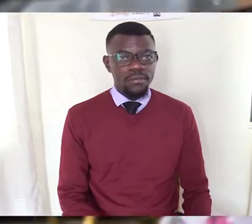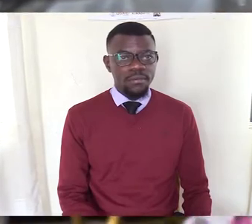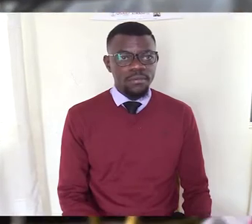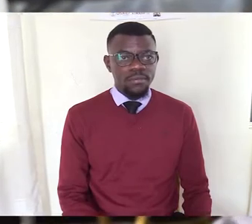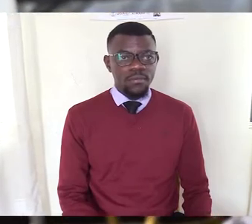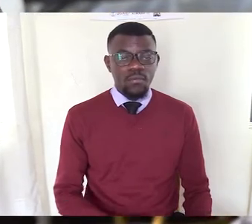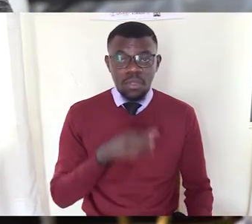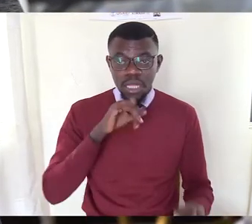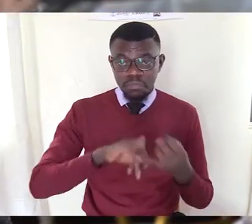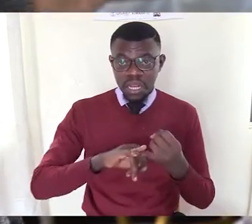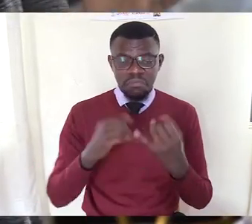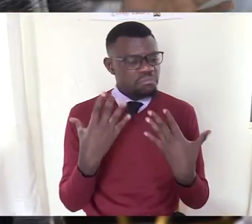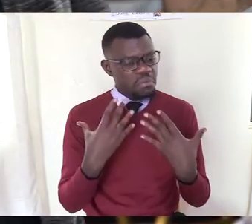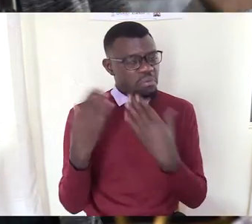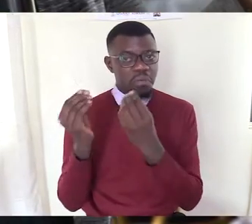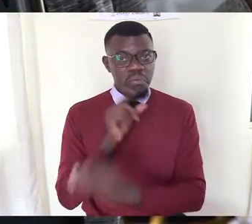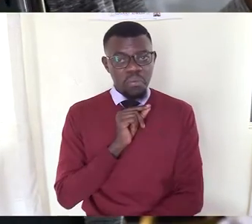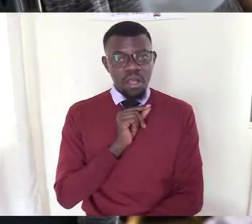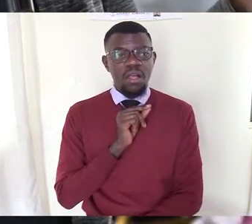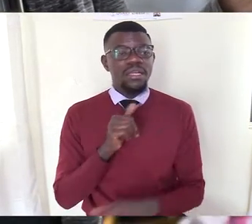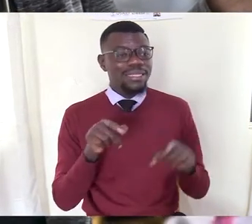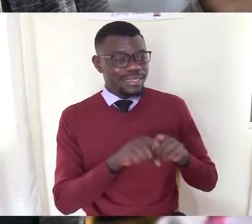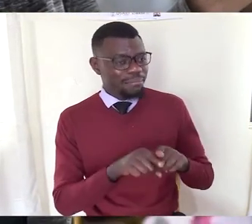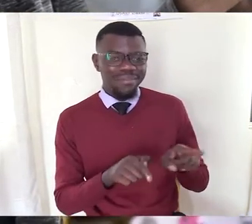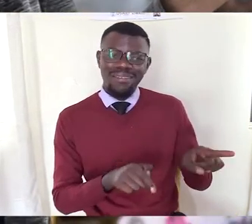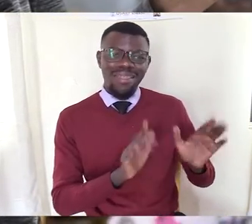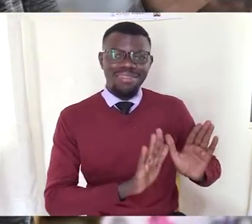So the husband left, and Lucy was left alone.